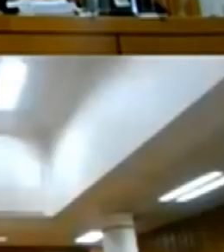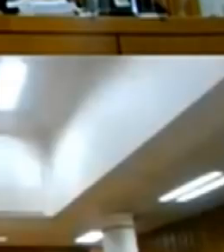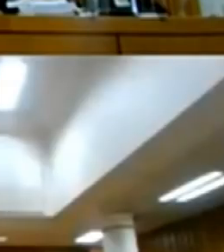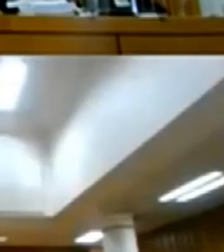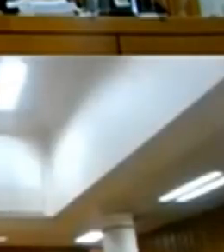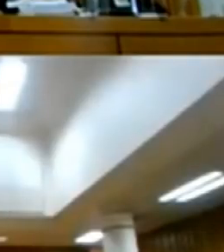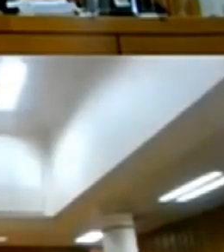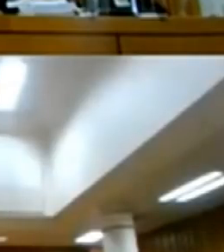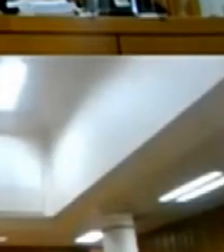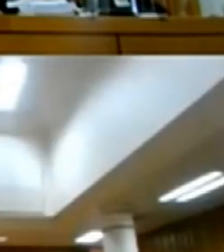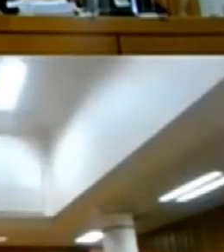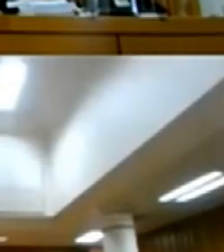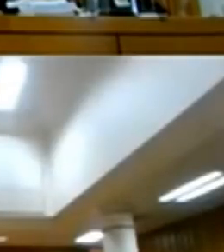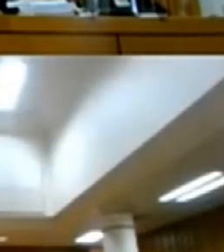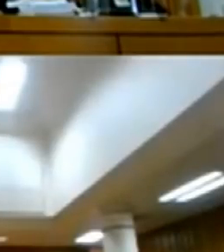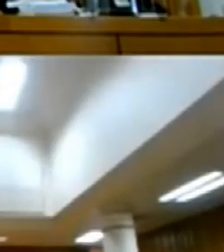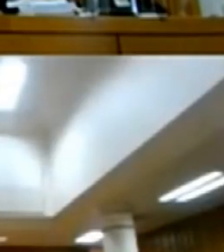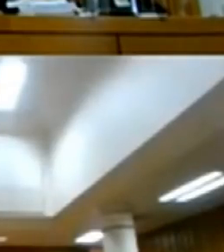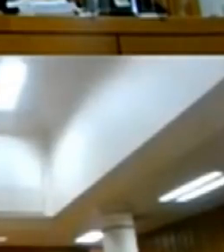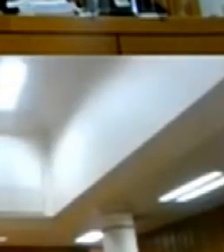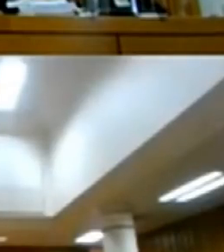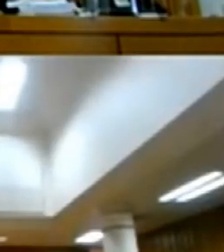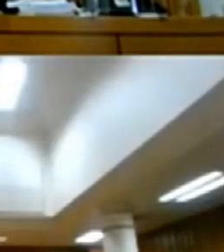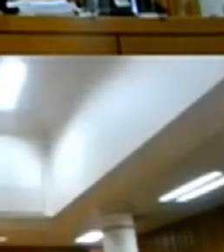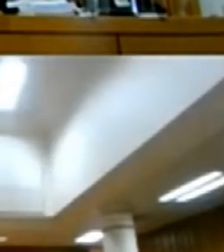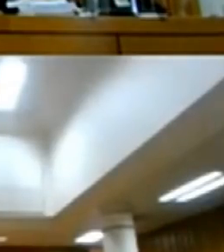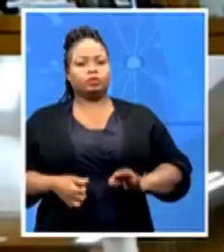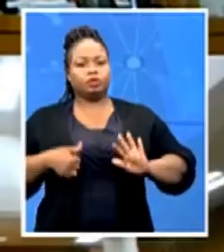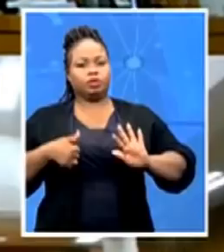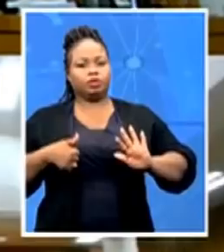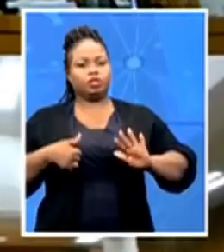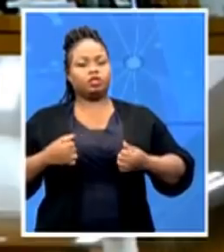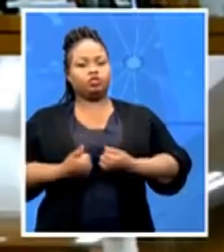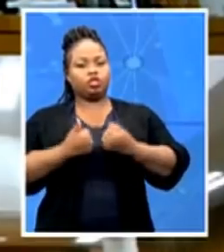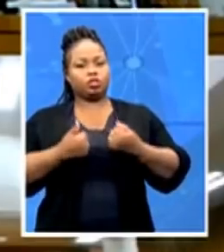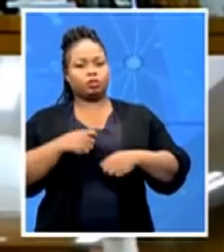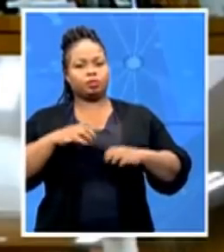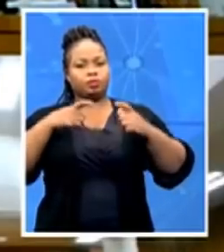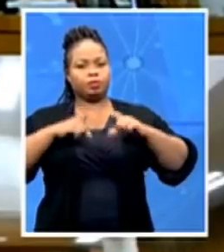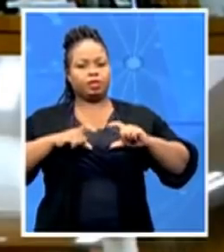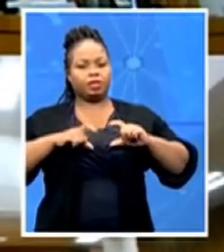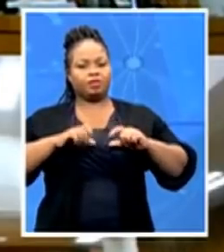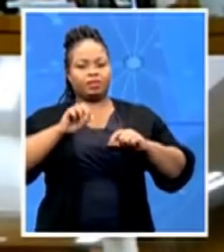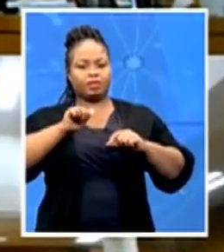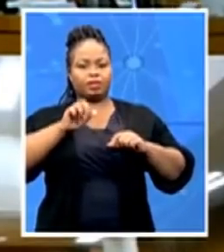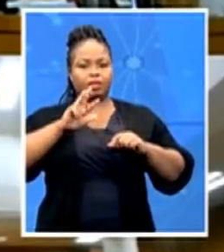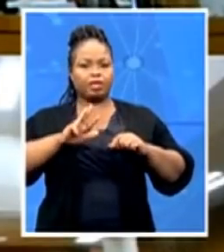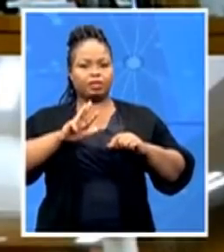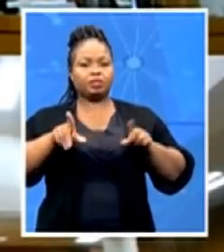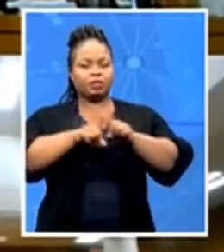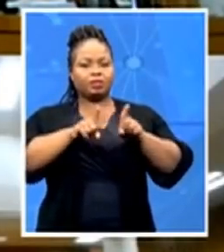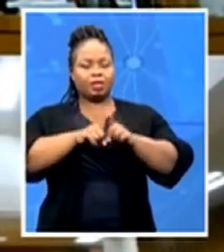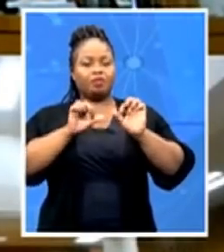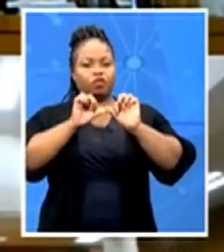words. The sixth challenge is in paragraph 68, also not persisted with in oral argument, was that the rules